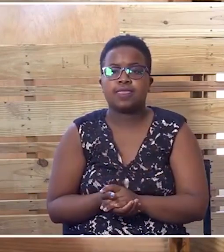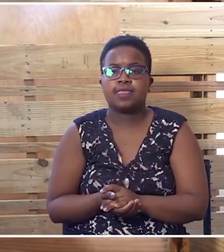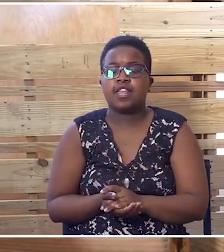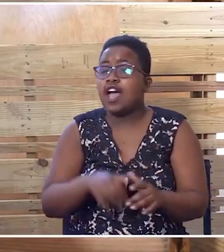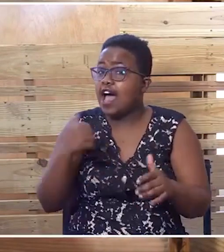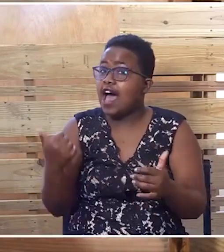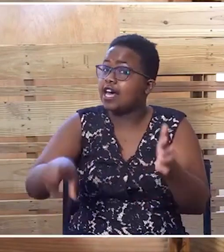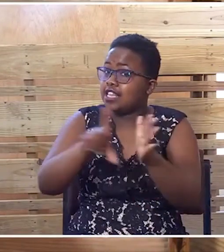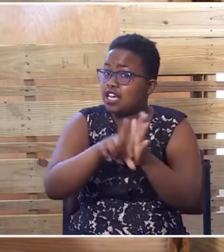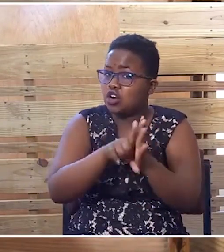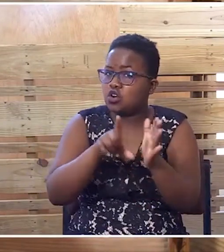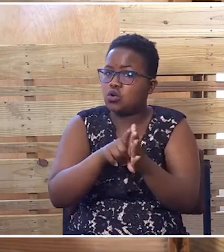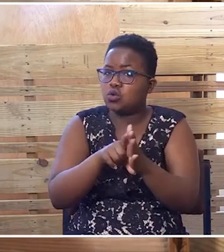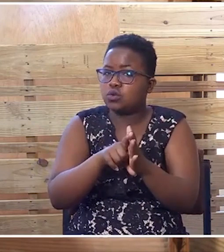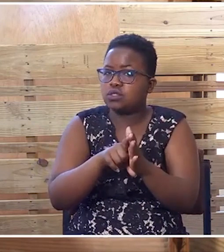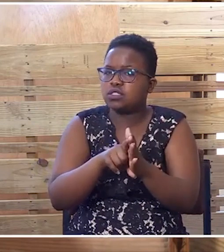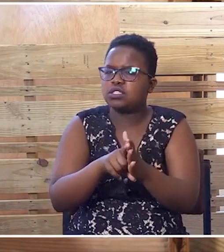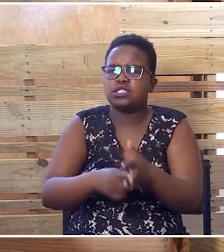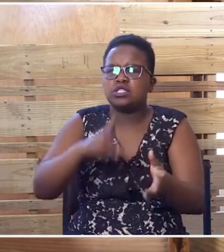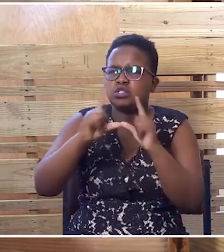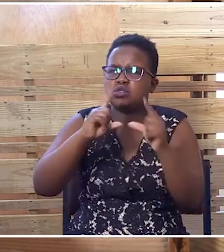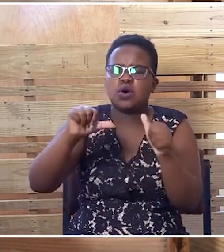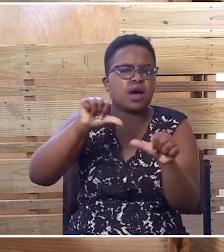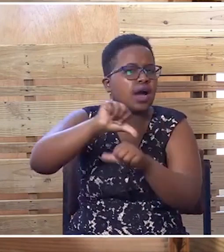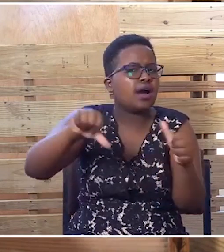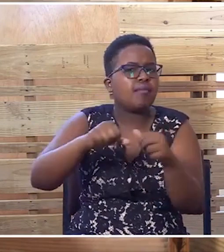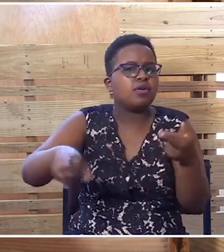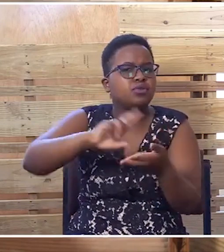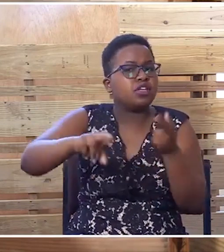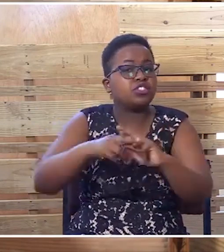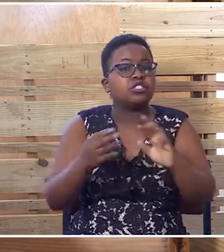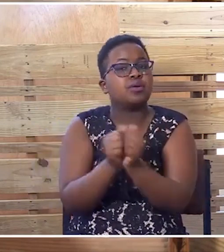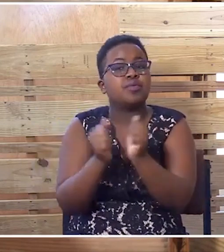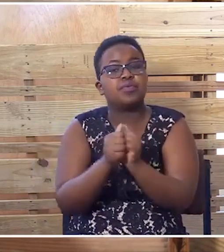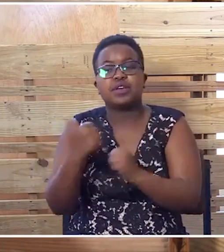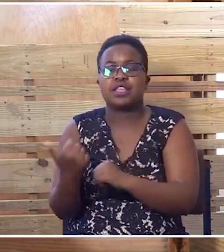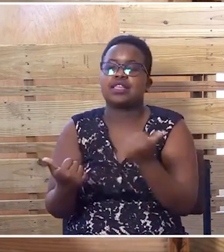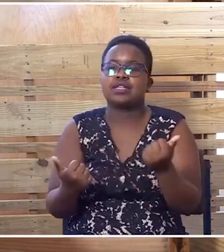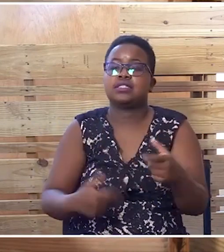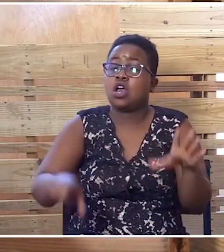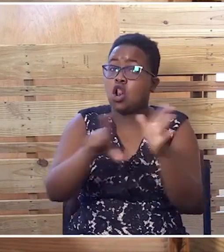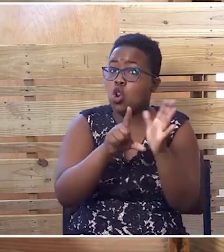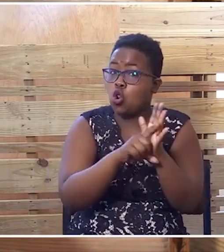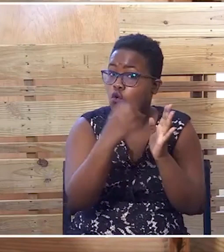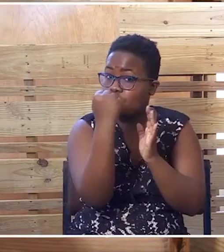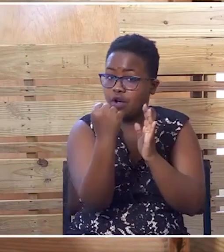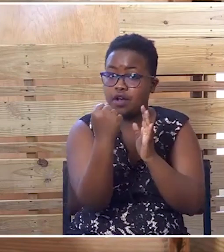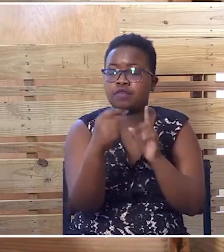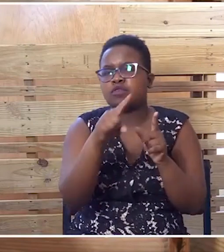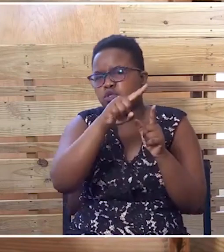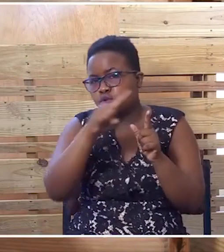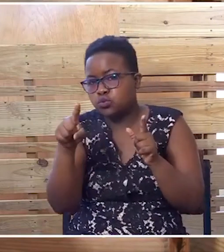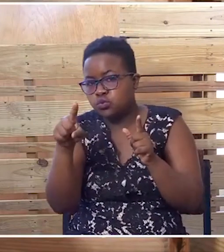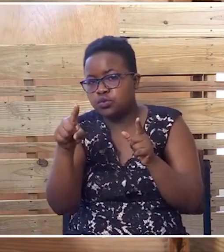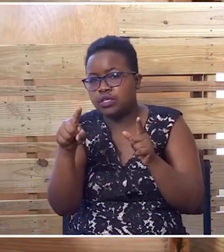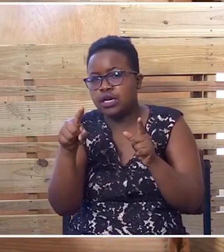the commandments talks about our relationship with others. And this is what, from commandment 5 all the way